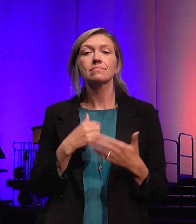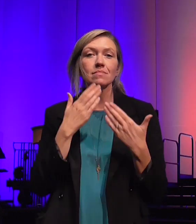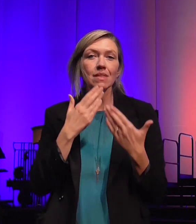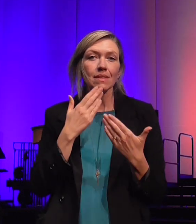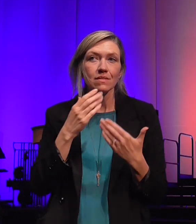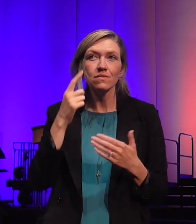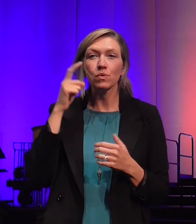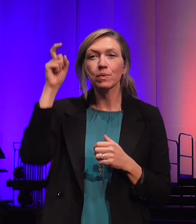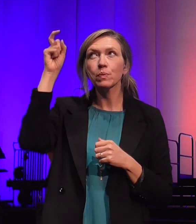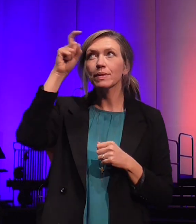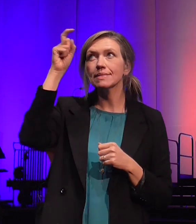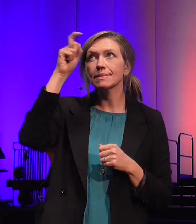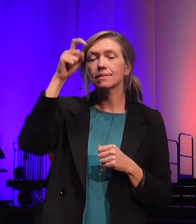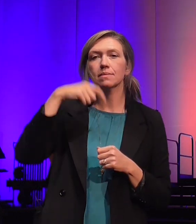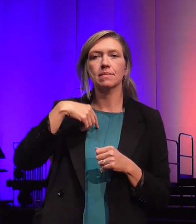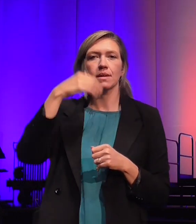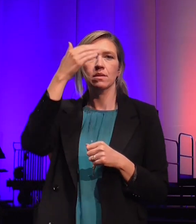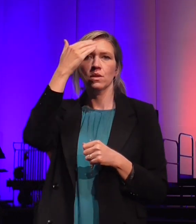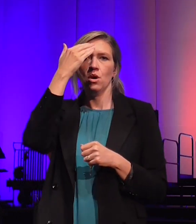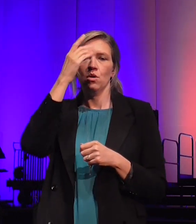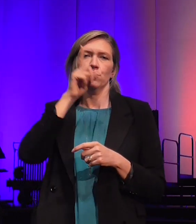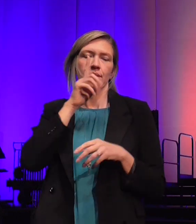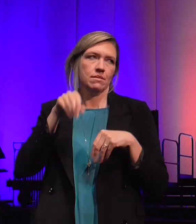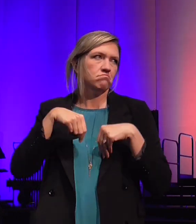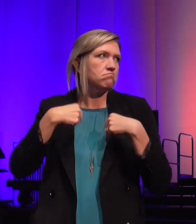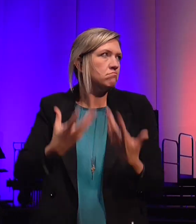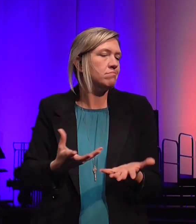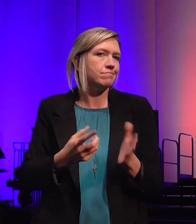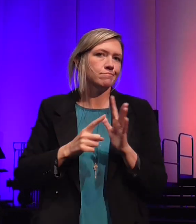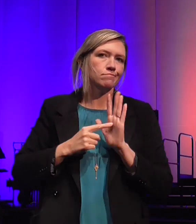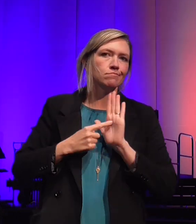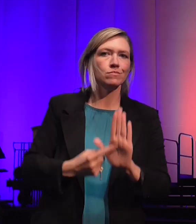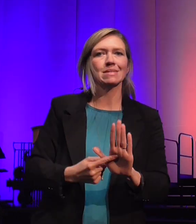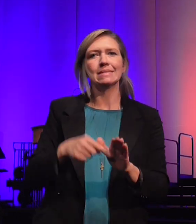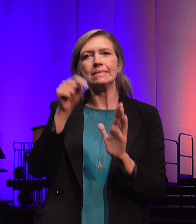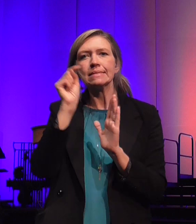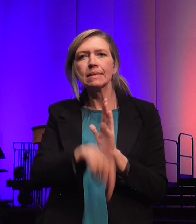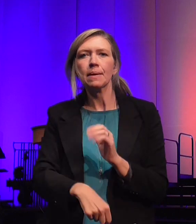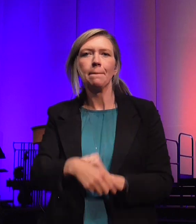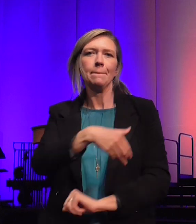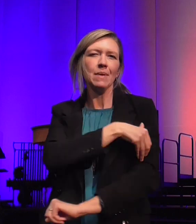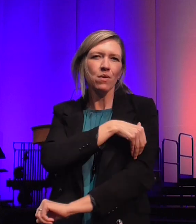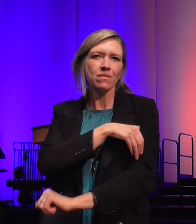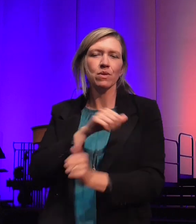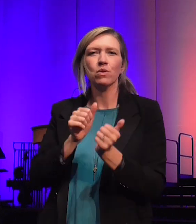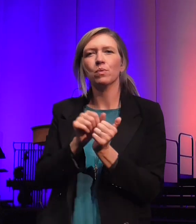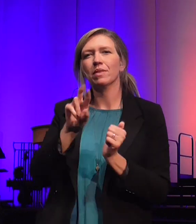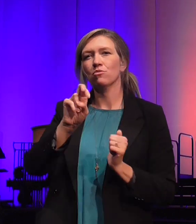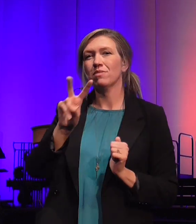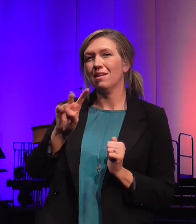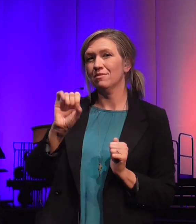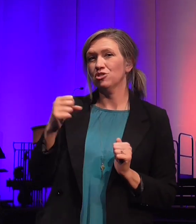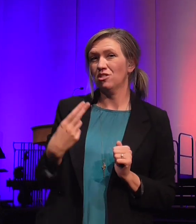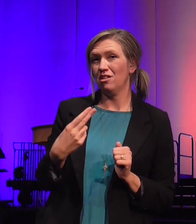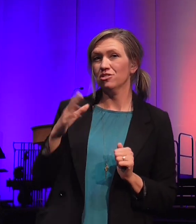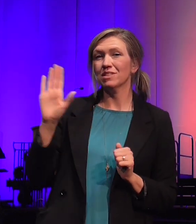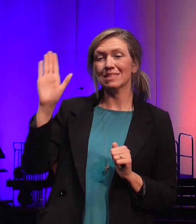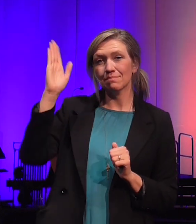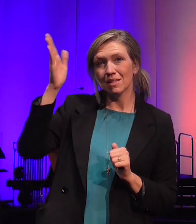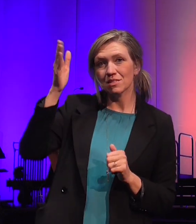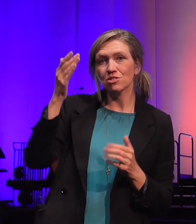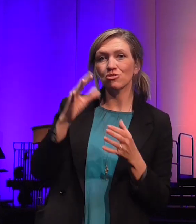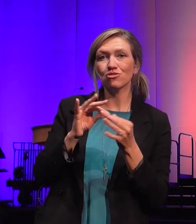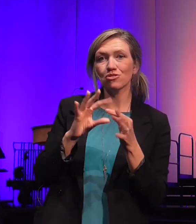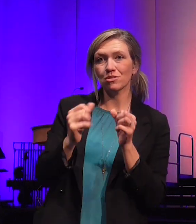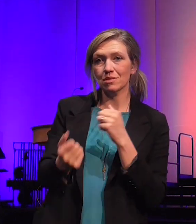that I know that expresses so deeply and so powerfully through Reverend Josh's message this morning.